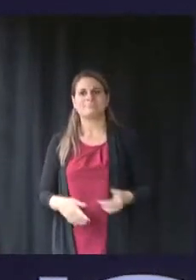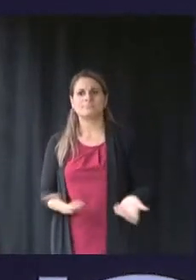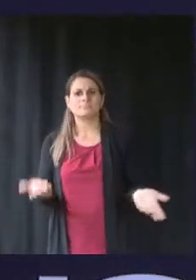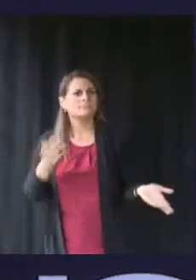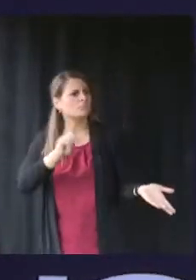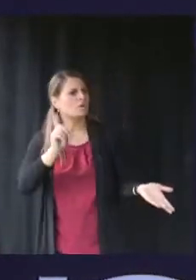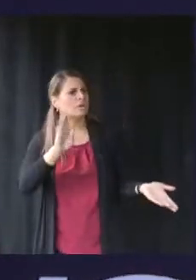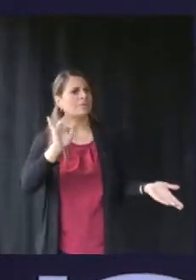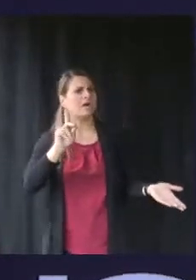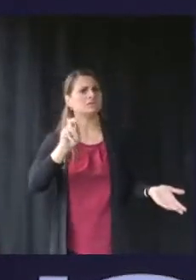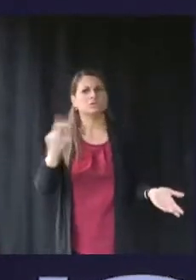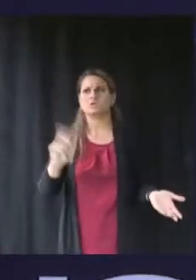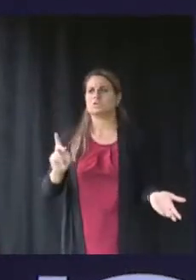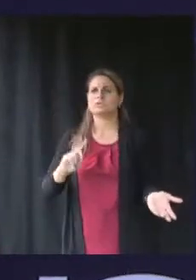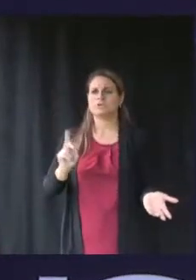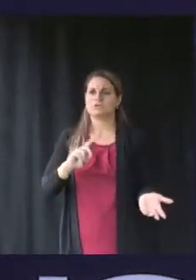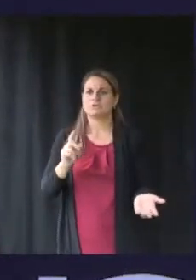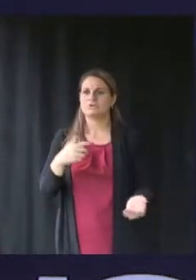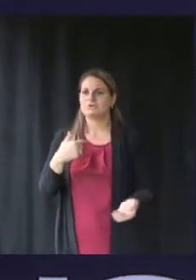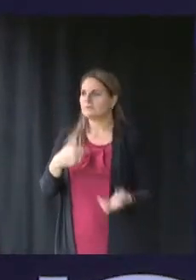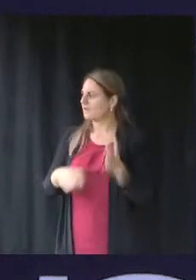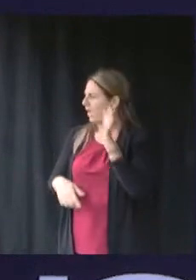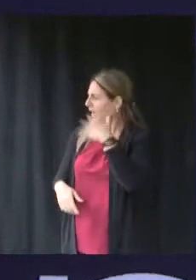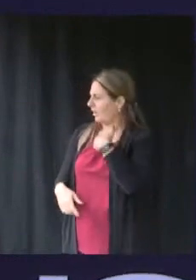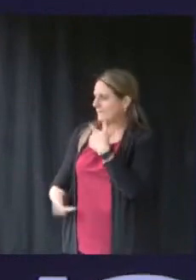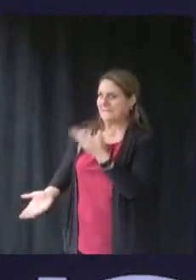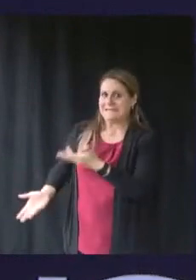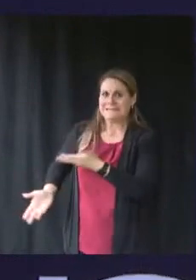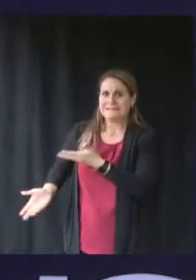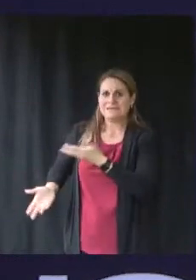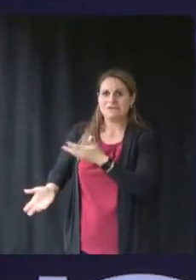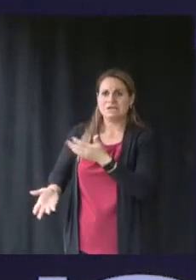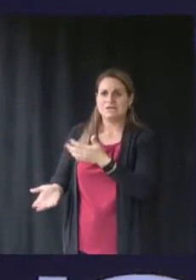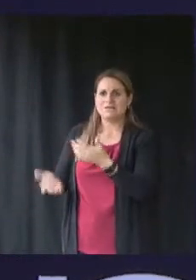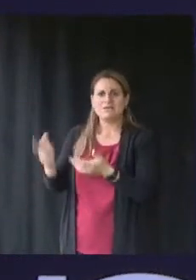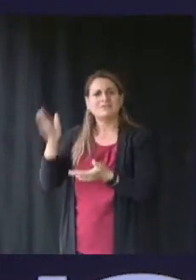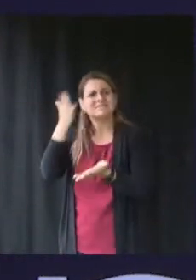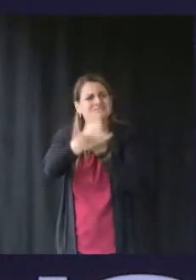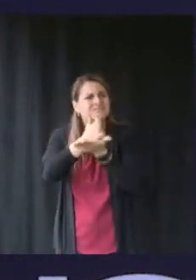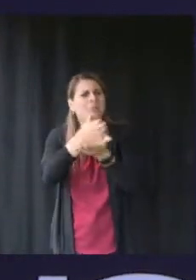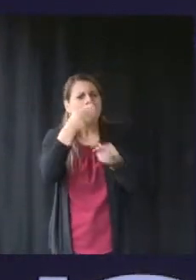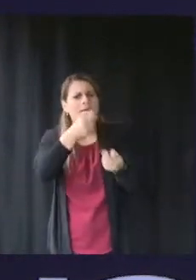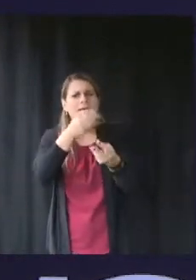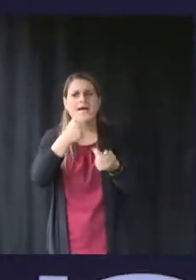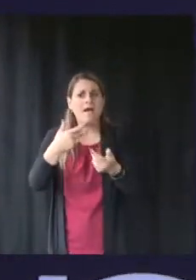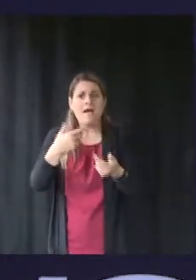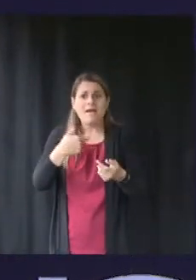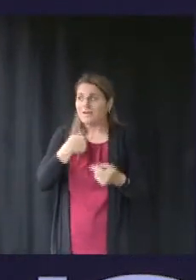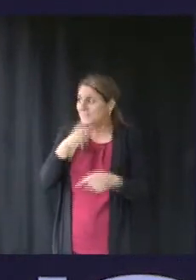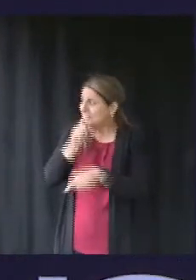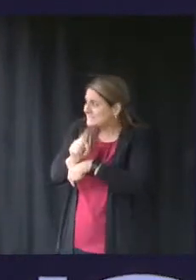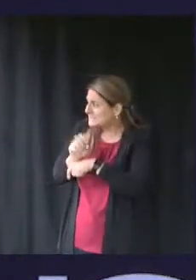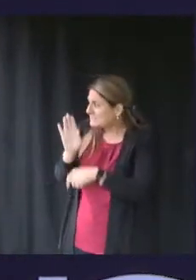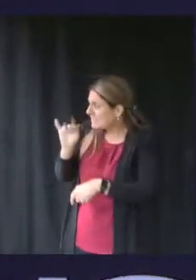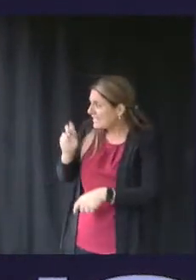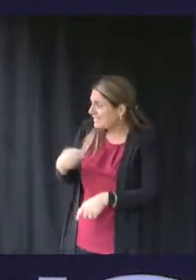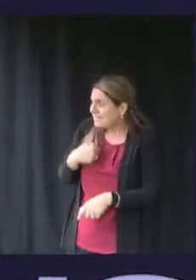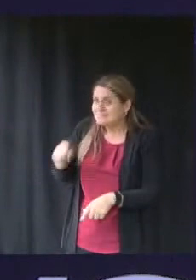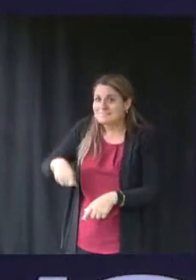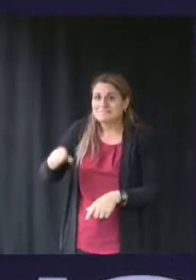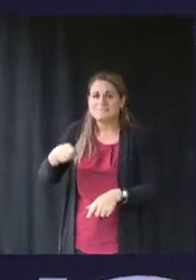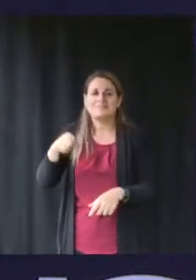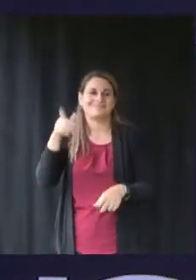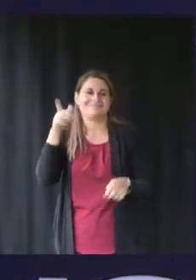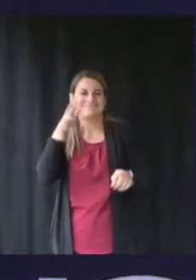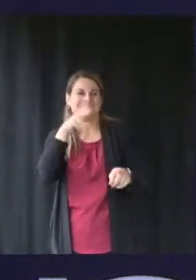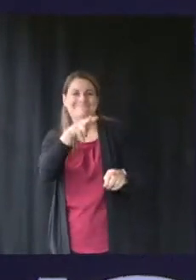stop fooling with me, son. Where's Biden?" I said, No, I'm Biden. I'm Biden. And she came over and said, "I just want to come over and introduce